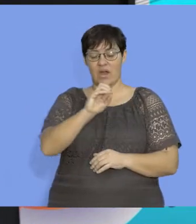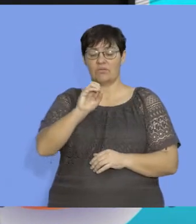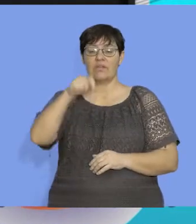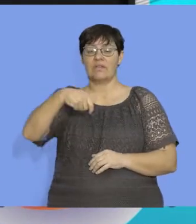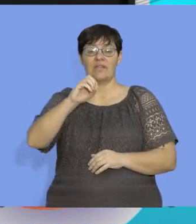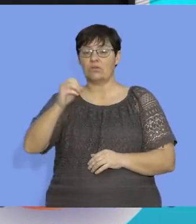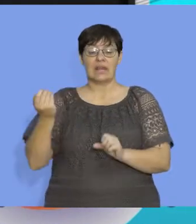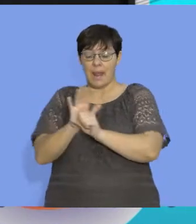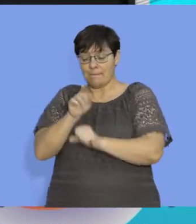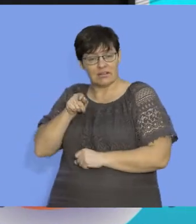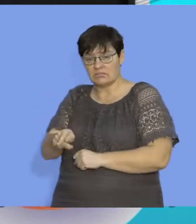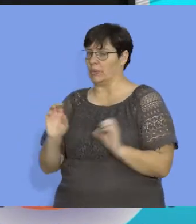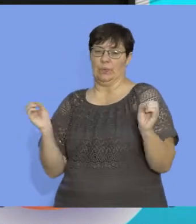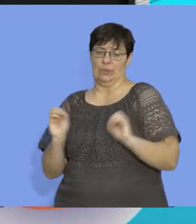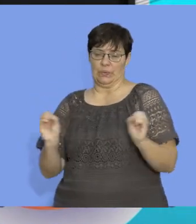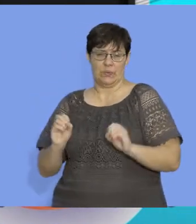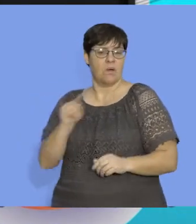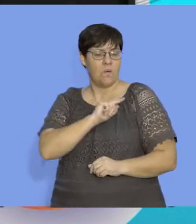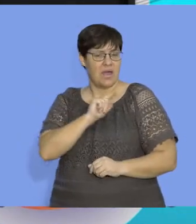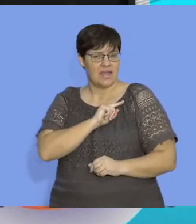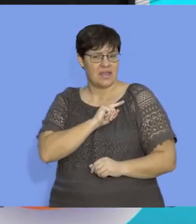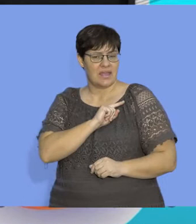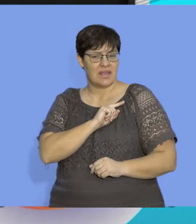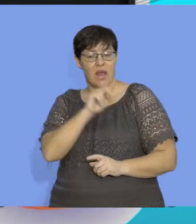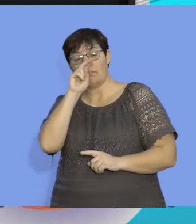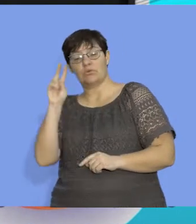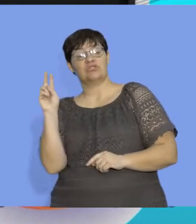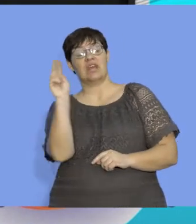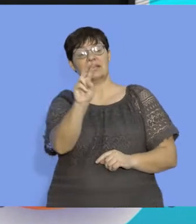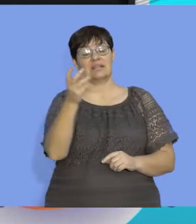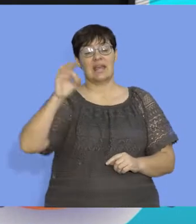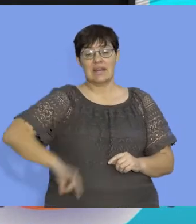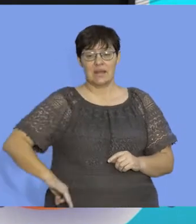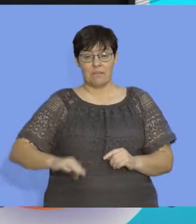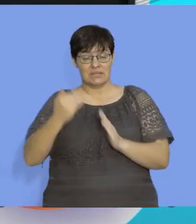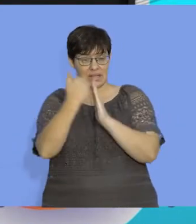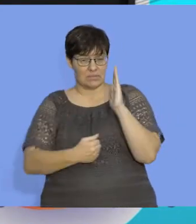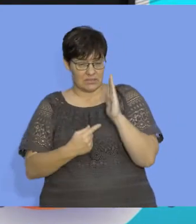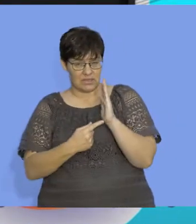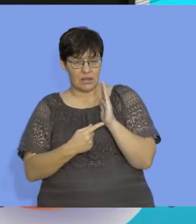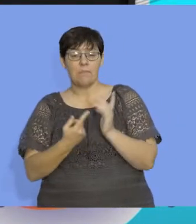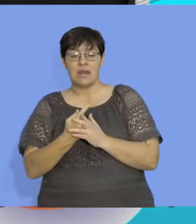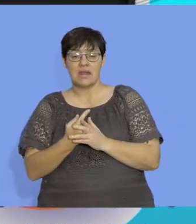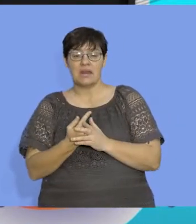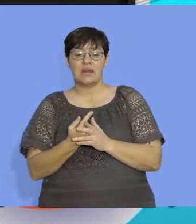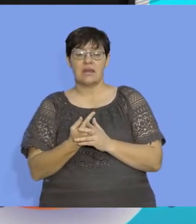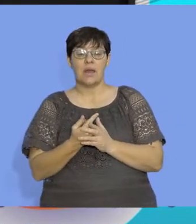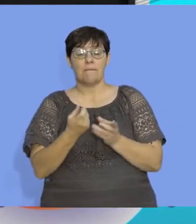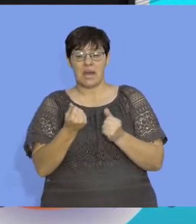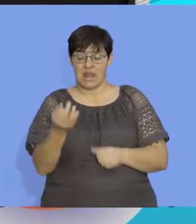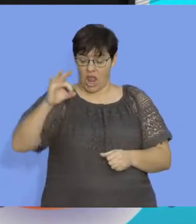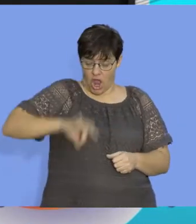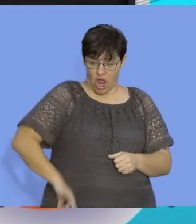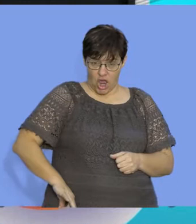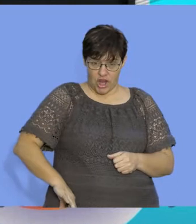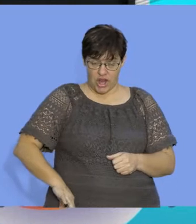Why? Projected income statement deals with incomes earned, expenses incurred. Yes,